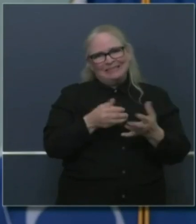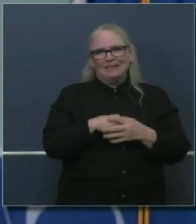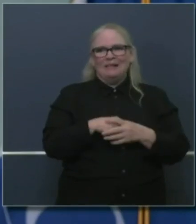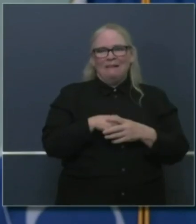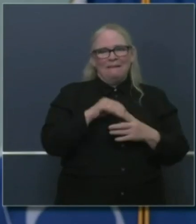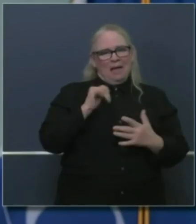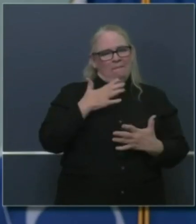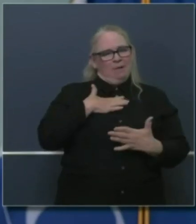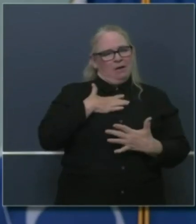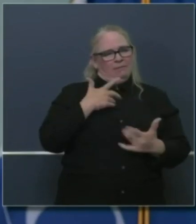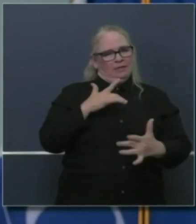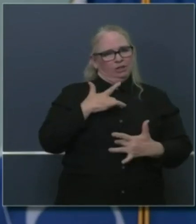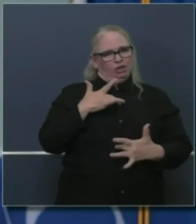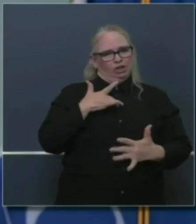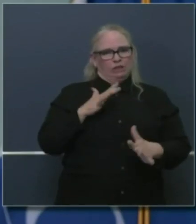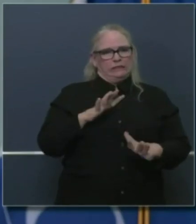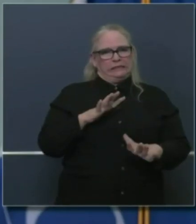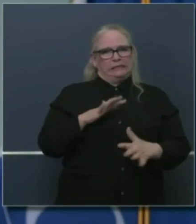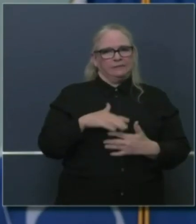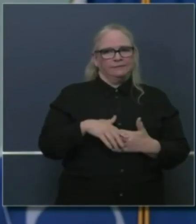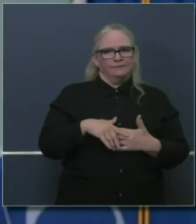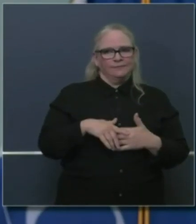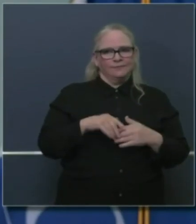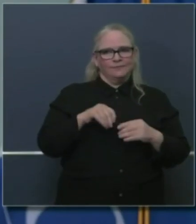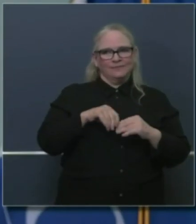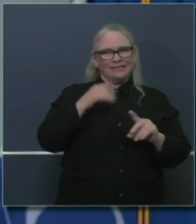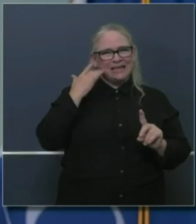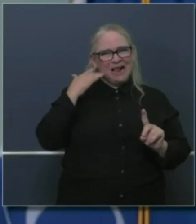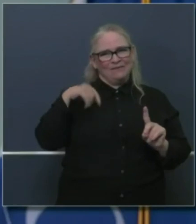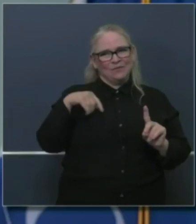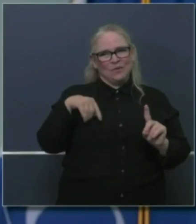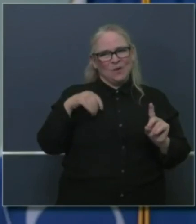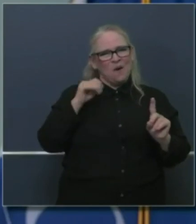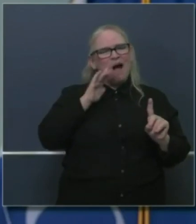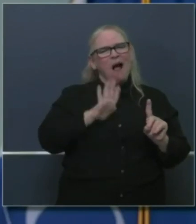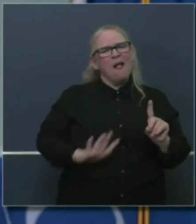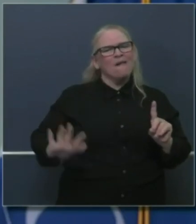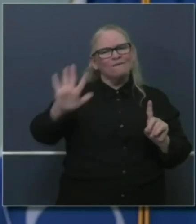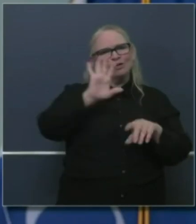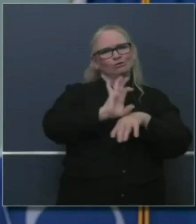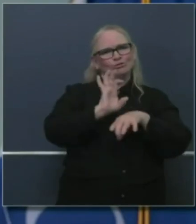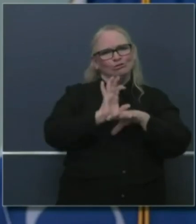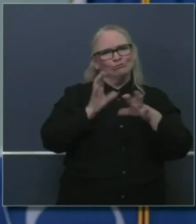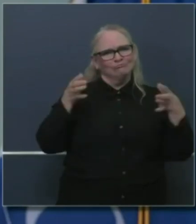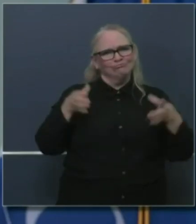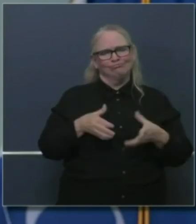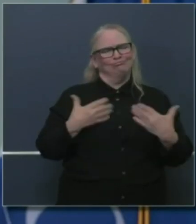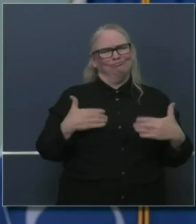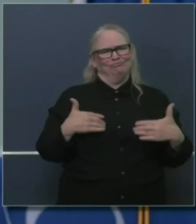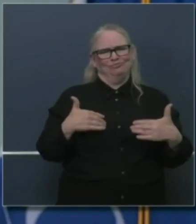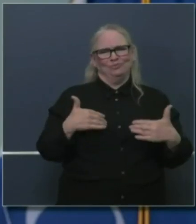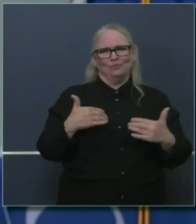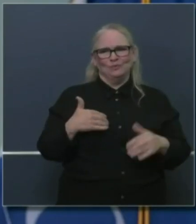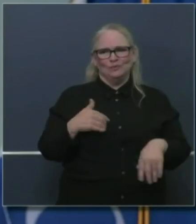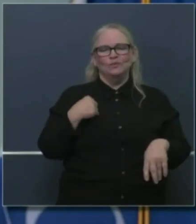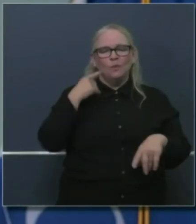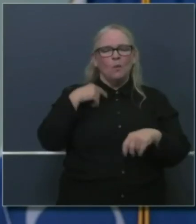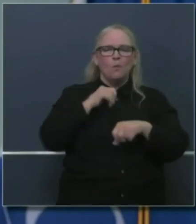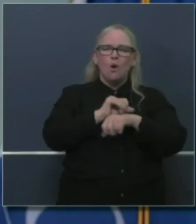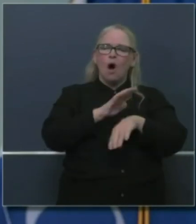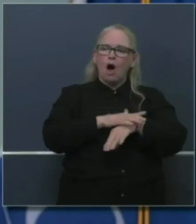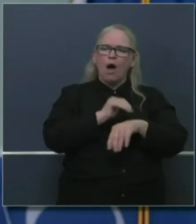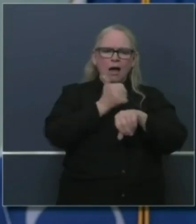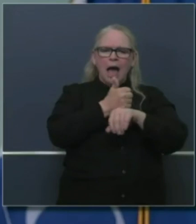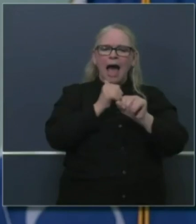and anxiety. It's not unique to the state of California, but know that we are already working on guidelines for